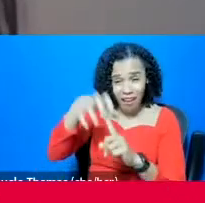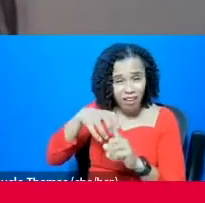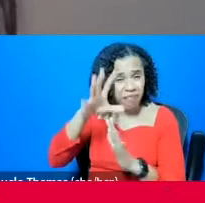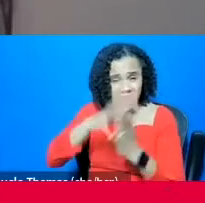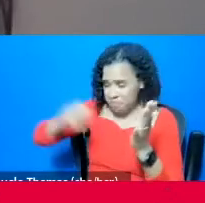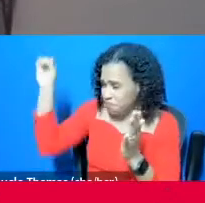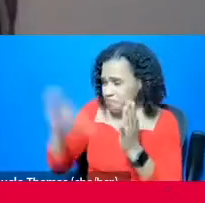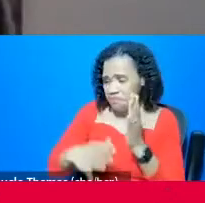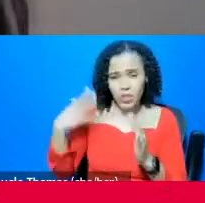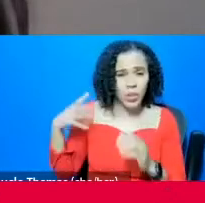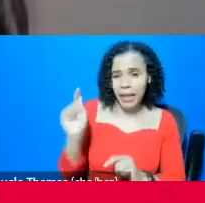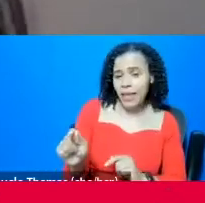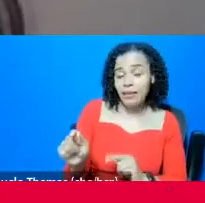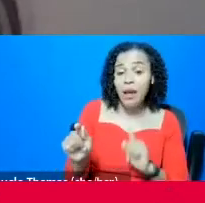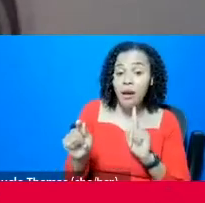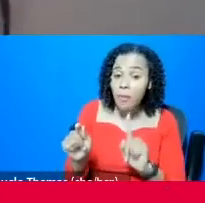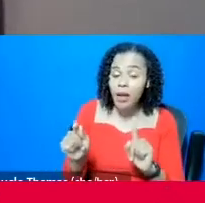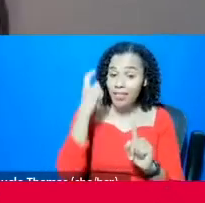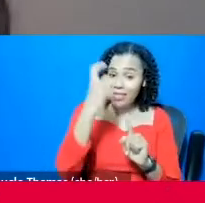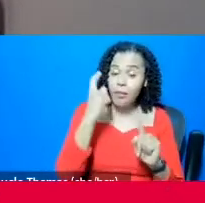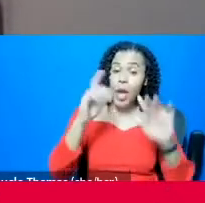for it to exist. But outside of that,